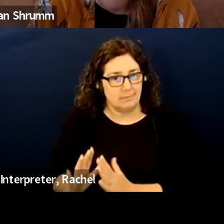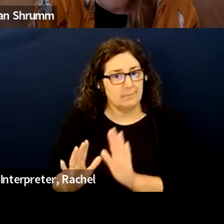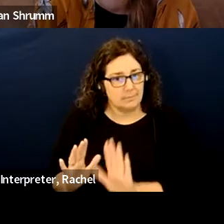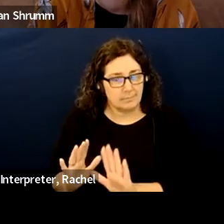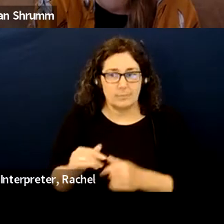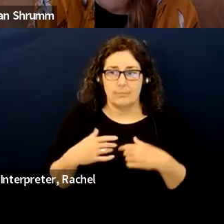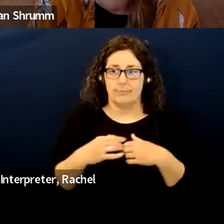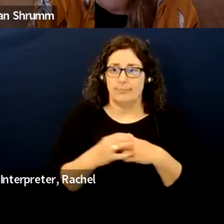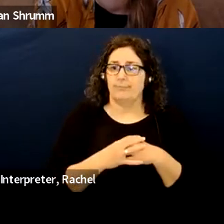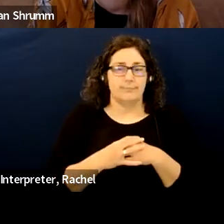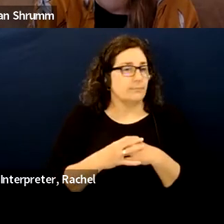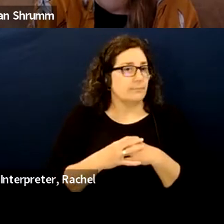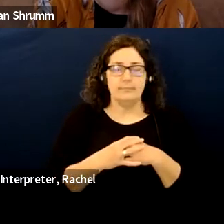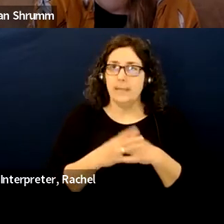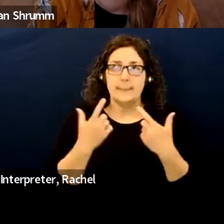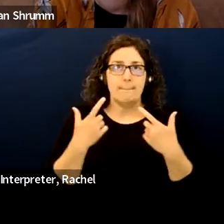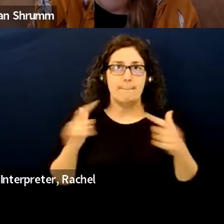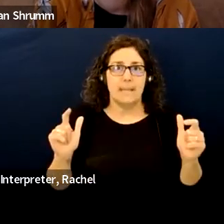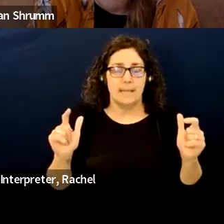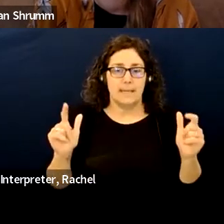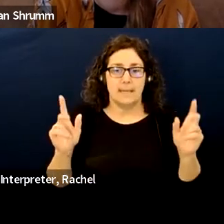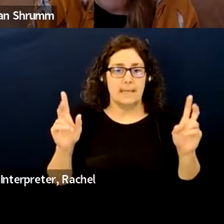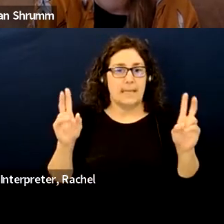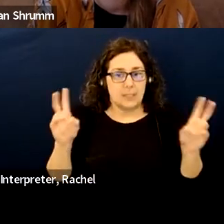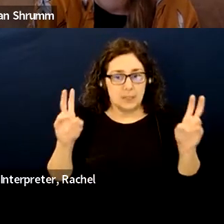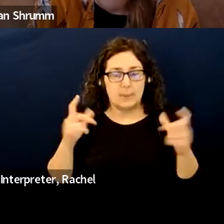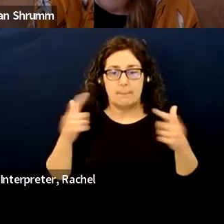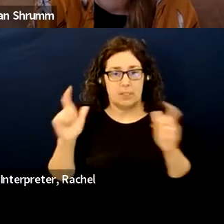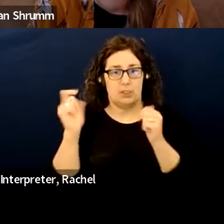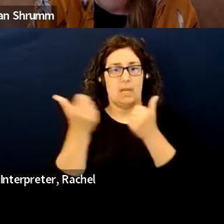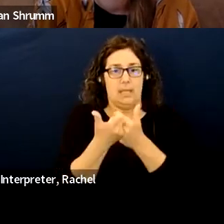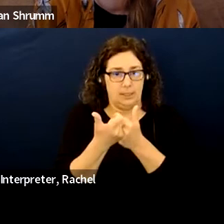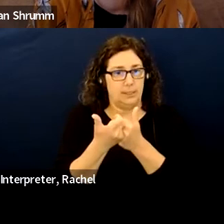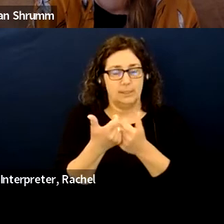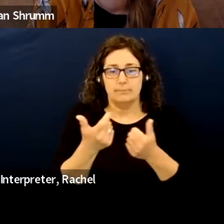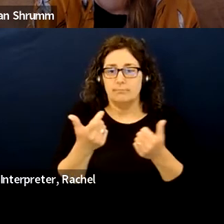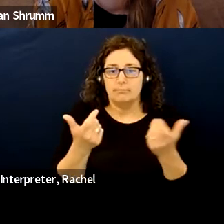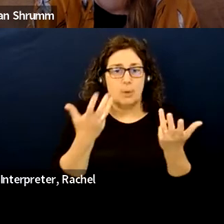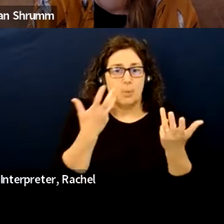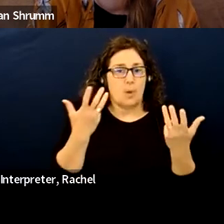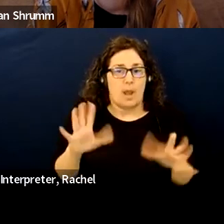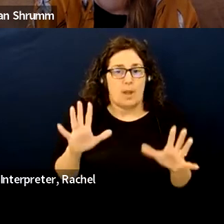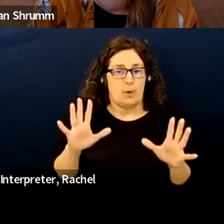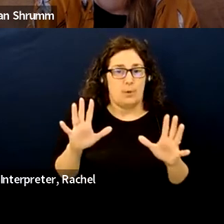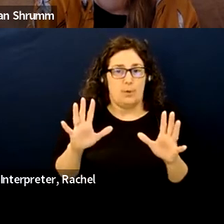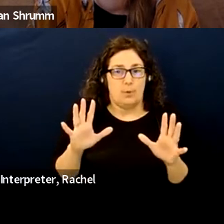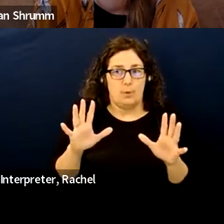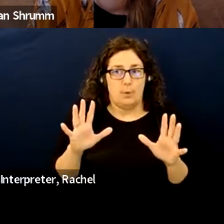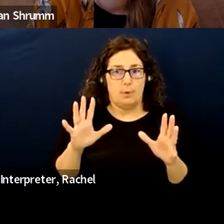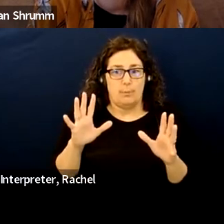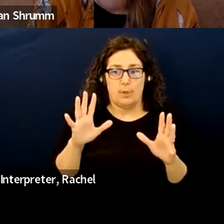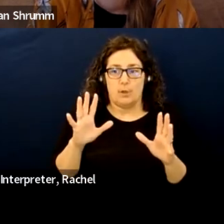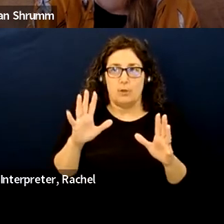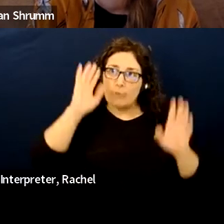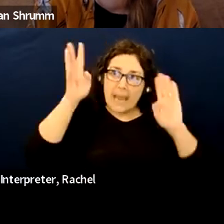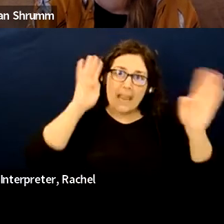this is a much, much bigger, much, much bigger challenge. And we don't really want to be creating a Disneyland,